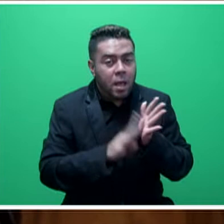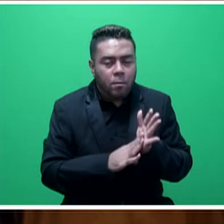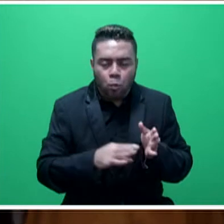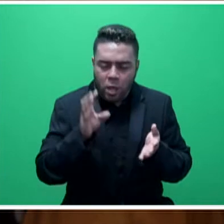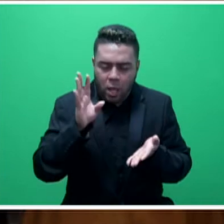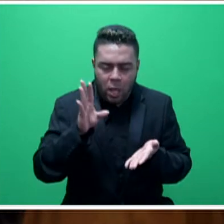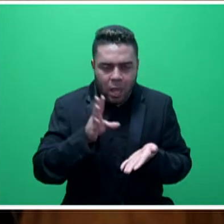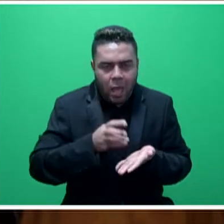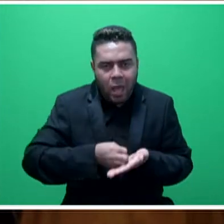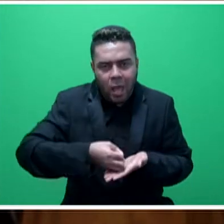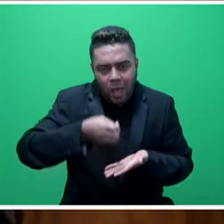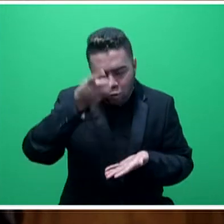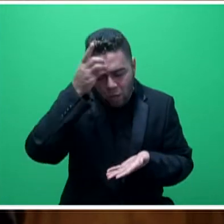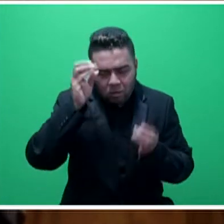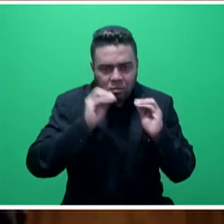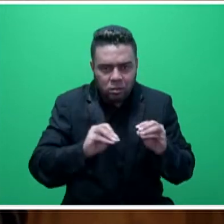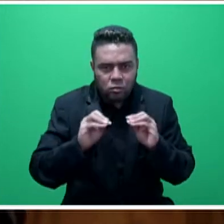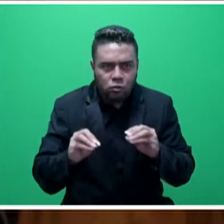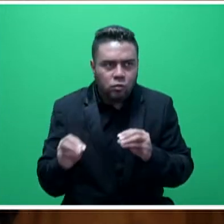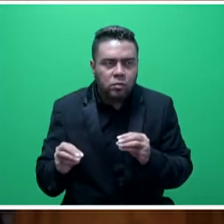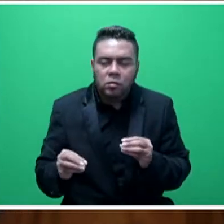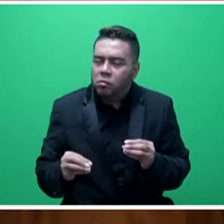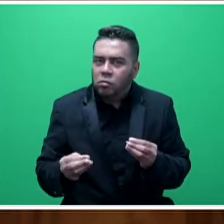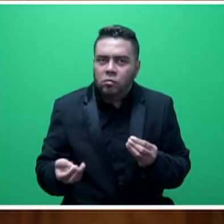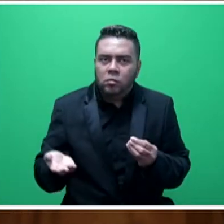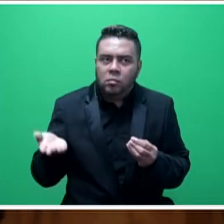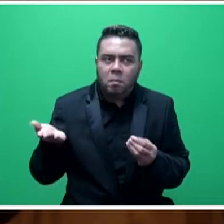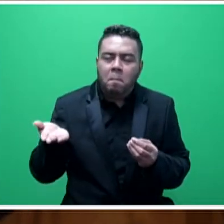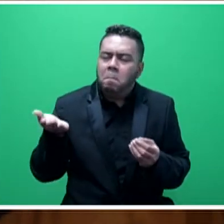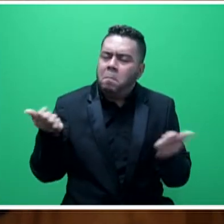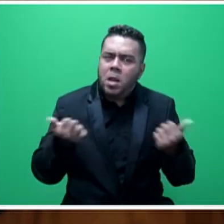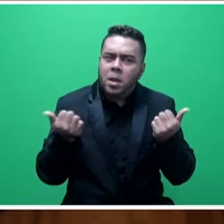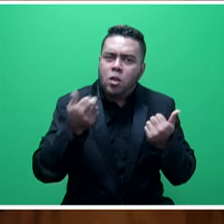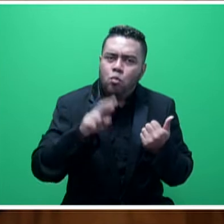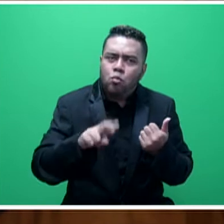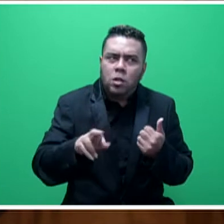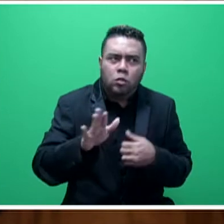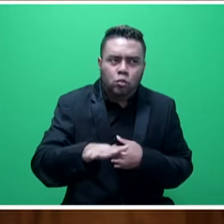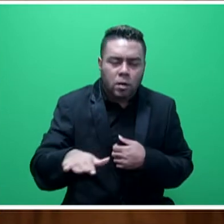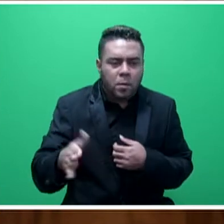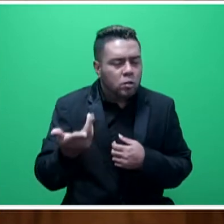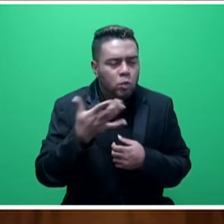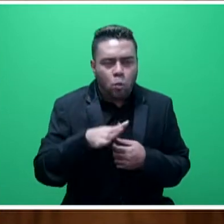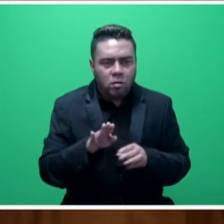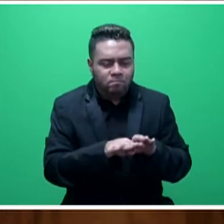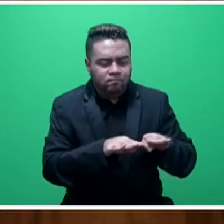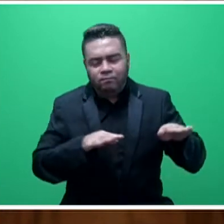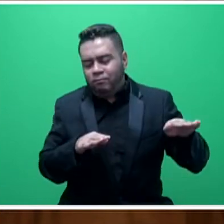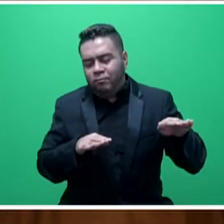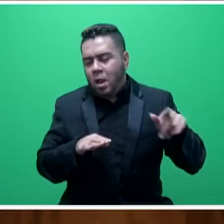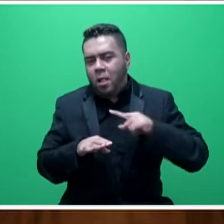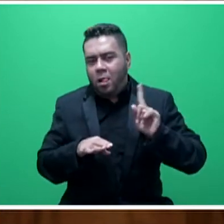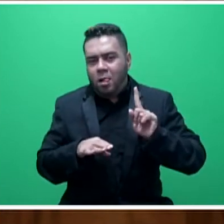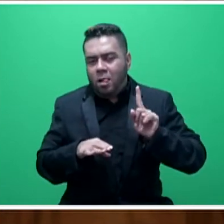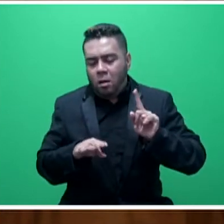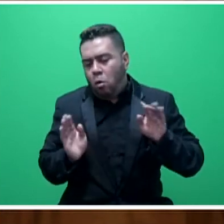children in rural and maritime areas than any before us. This is due to our policy of not leaving any child behind. We plan